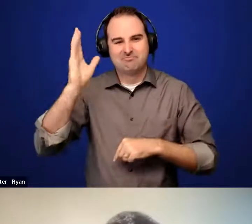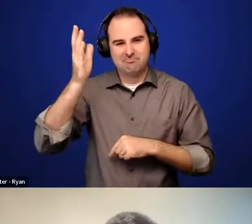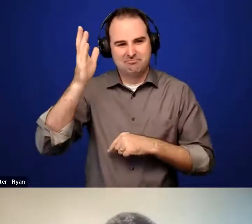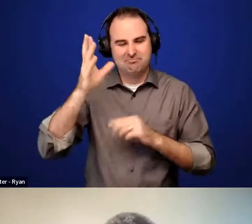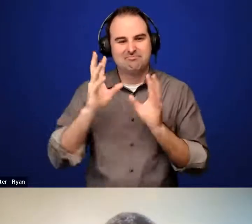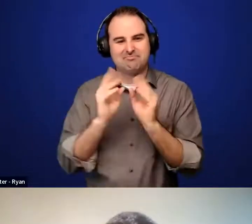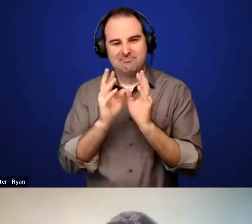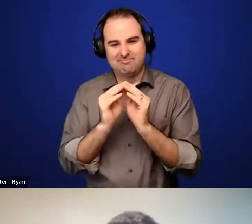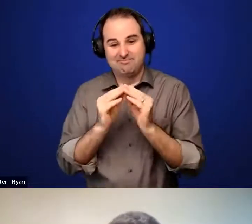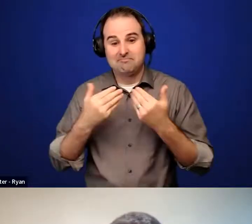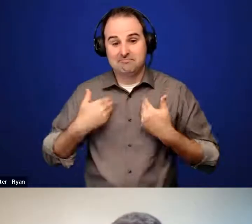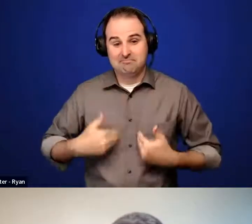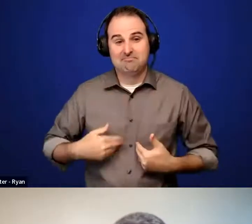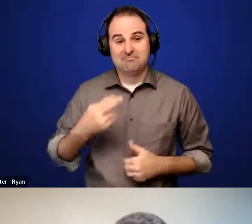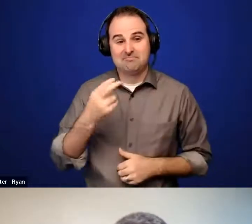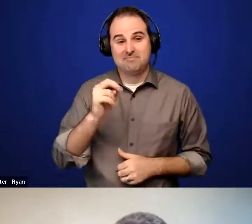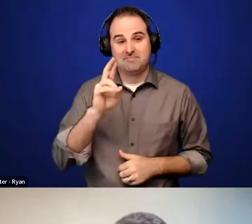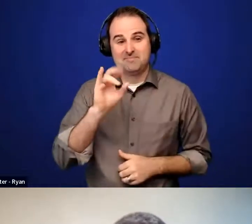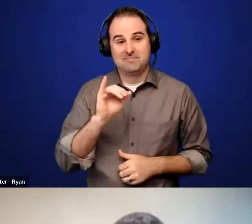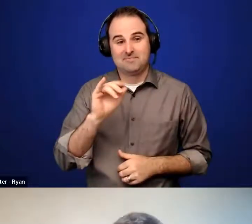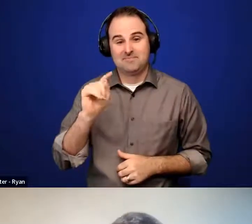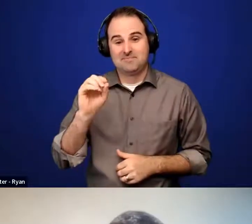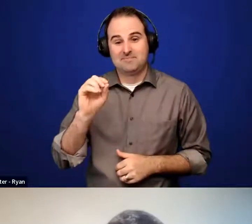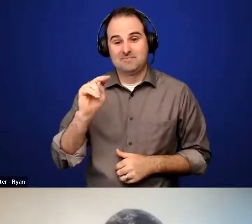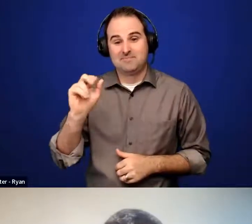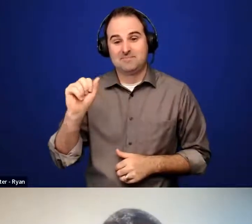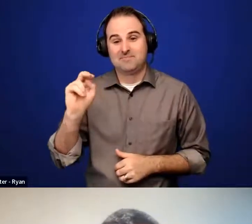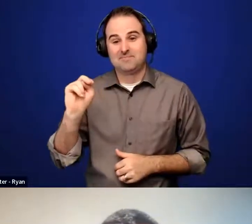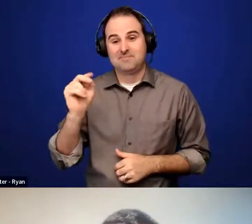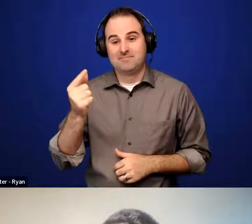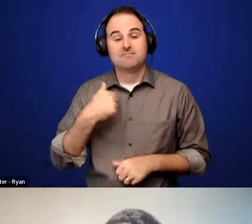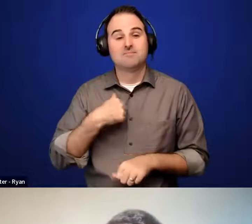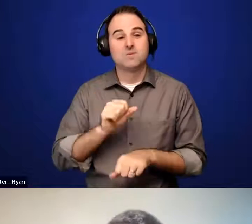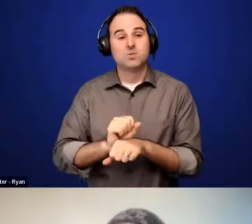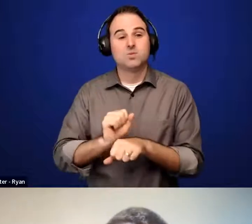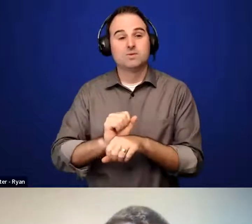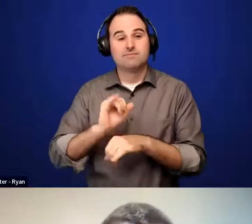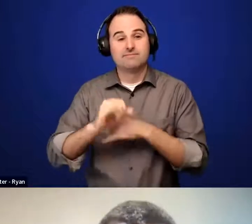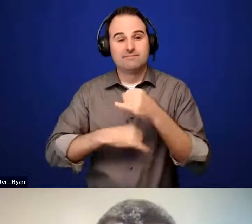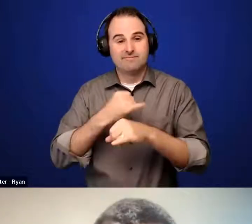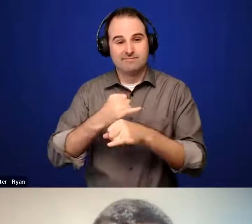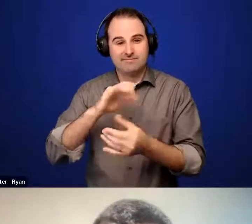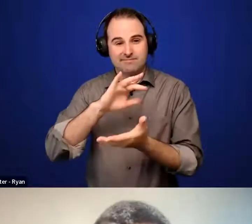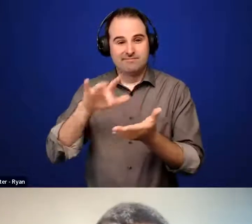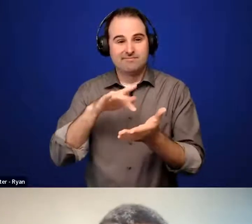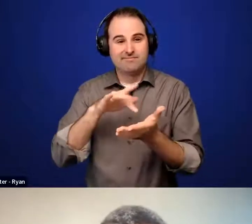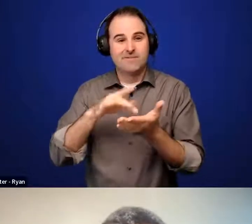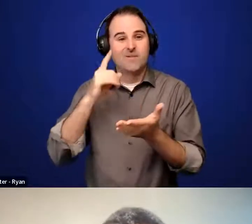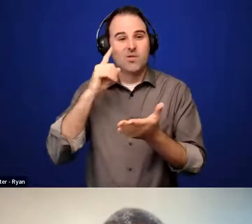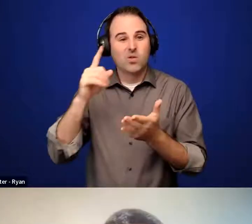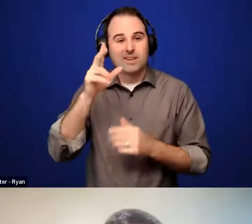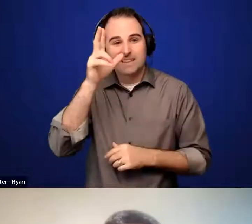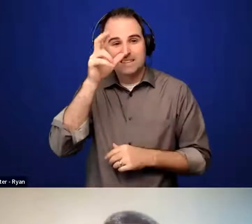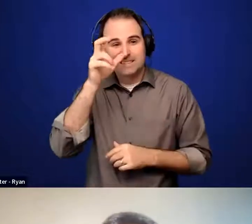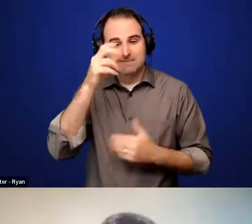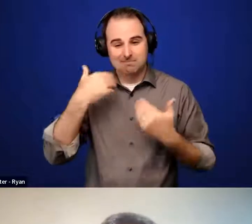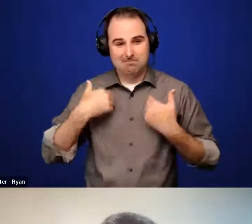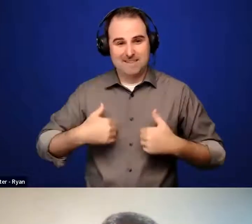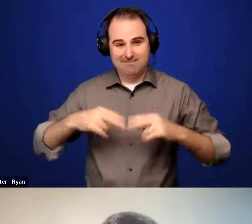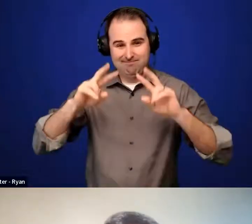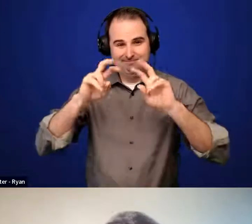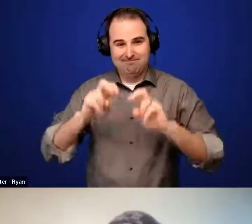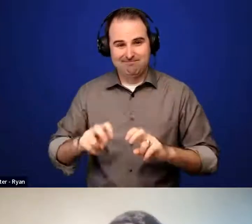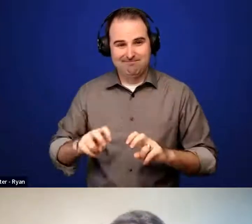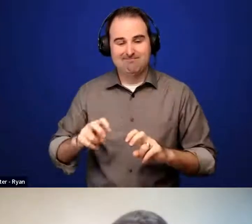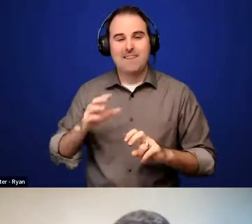My name is Henry Tonang. I work at the International Center for Insect Physiology and Ecology.